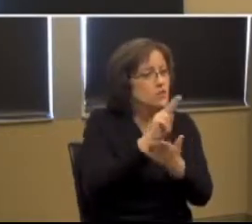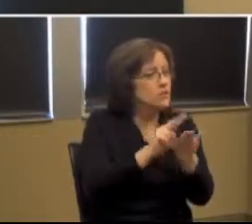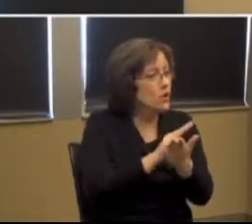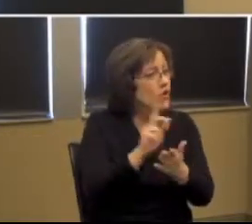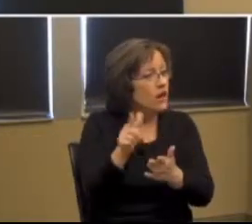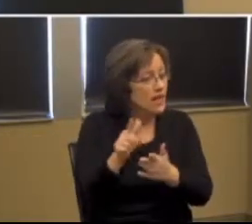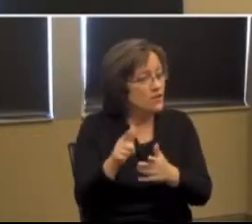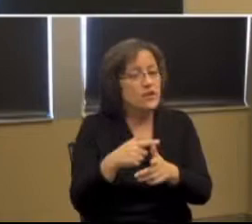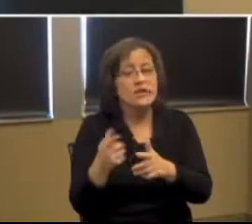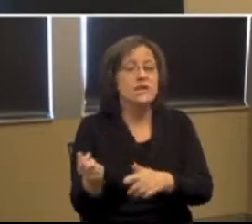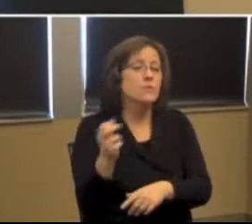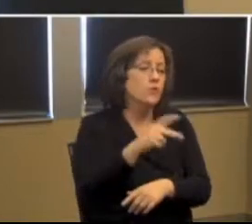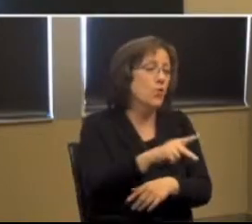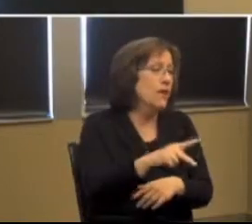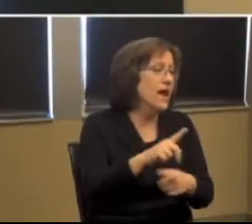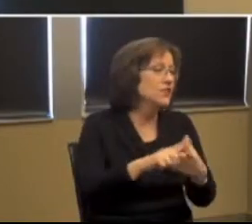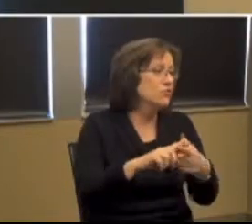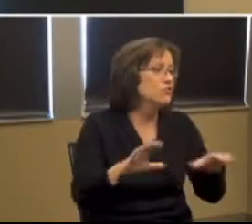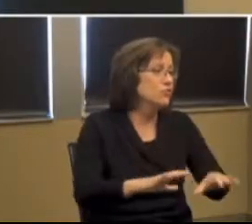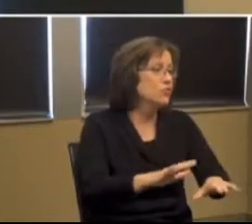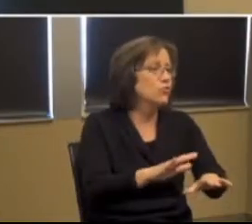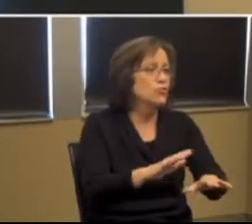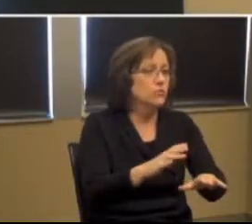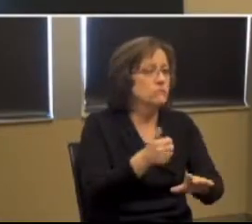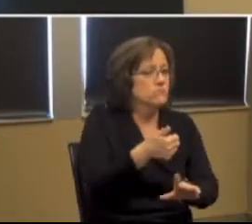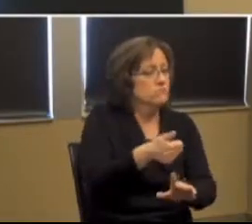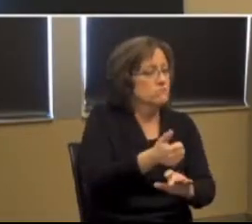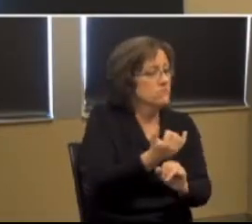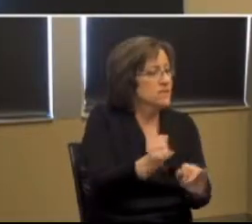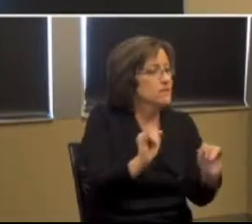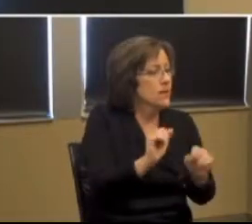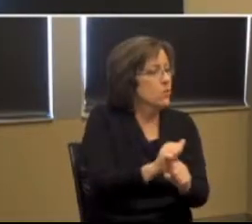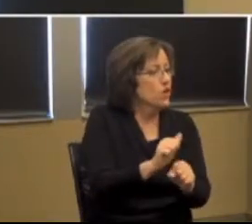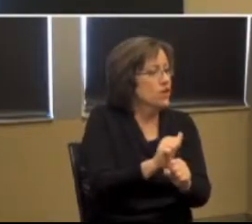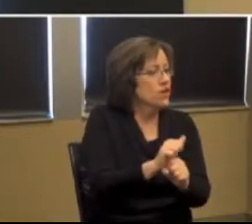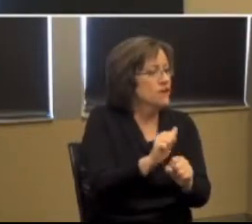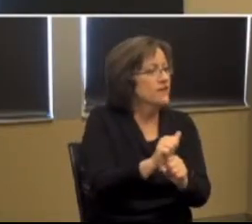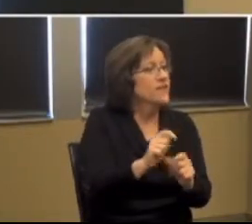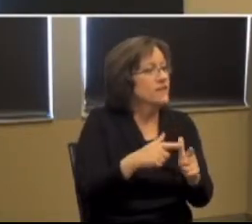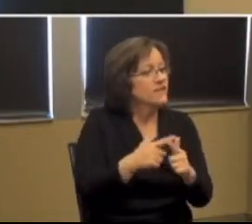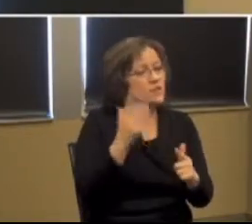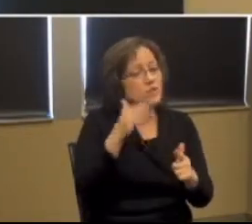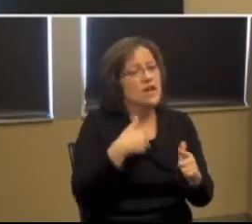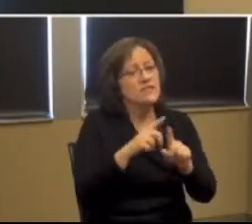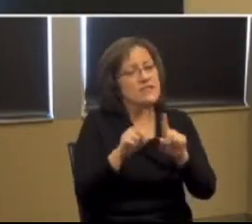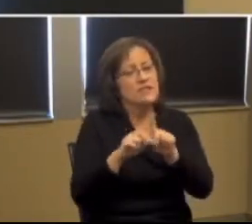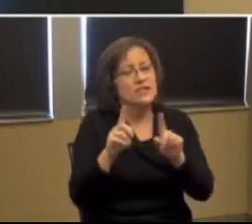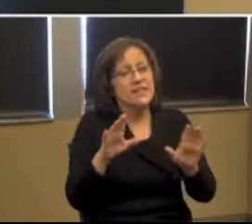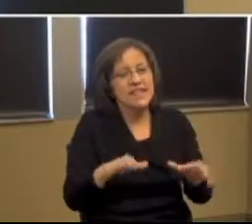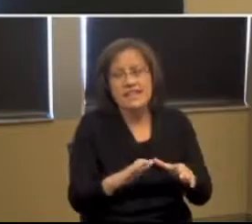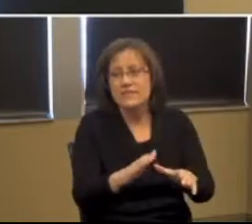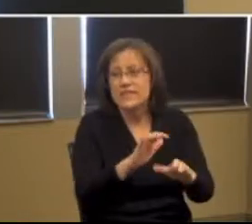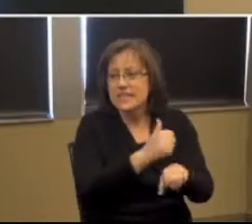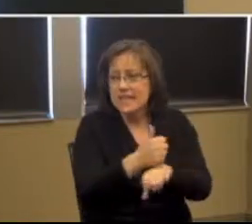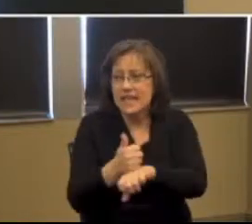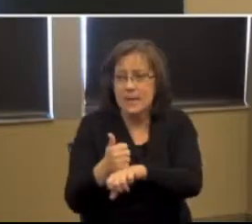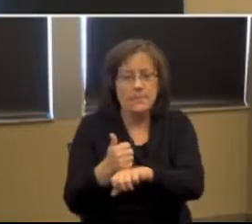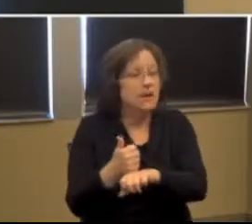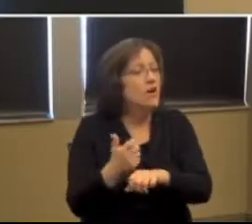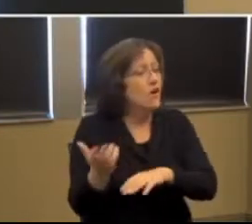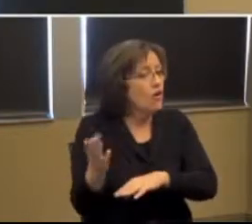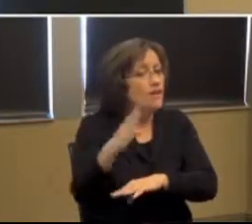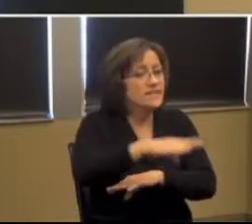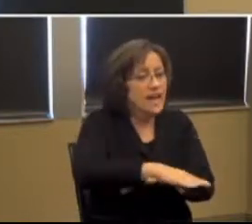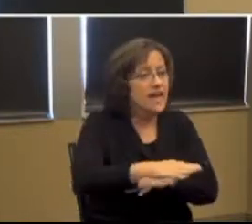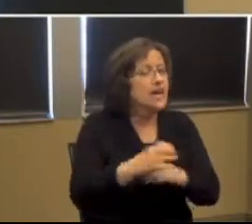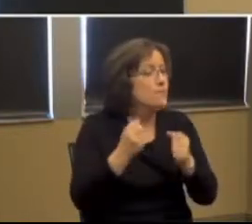that they're going to go back into independent activities, and you're going to have different activities set up. So there's going to be lots of opportunities throughout the